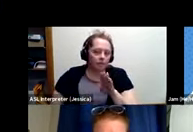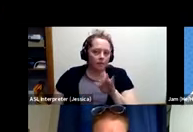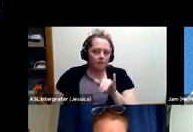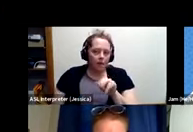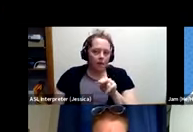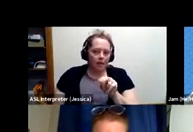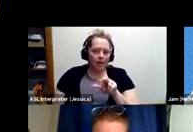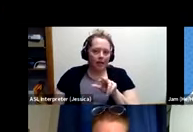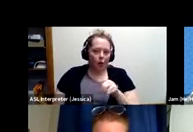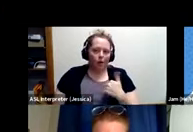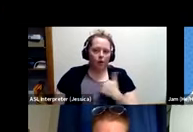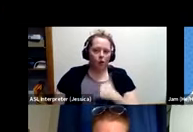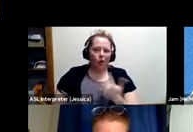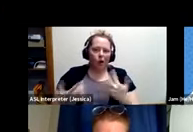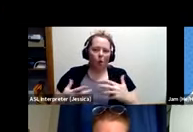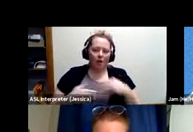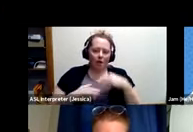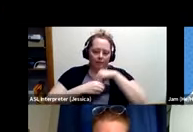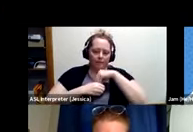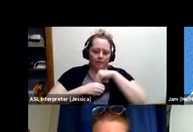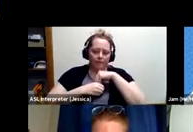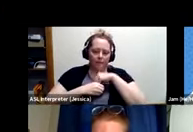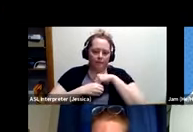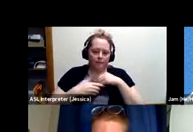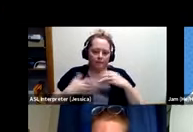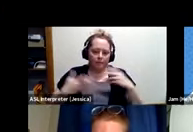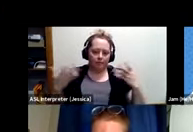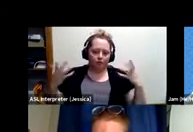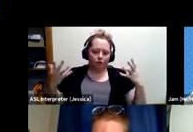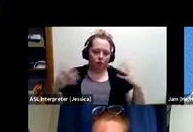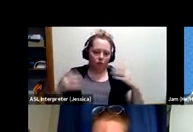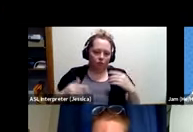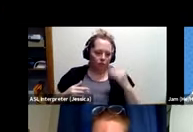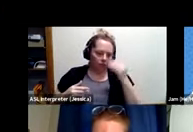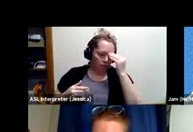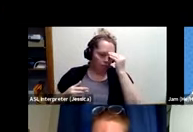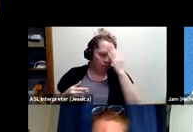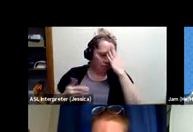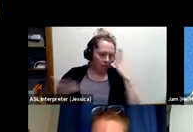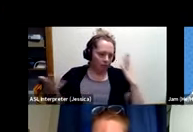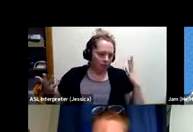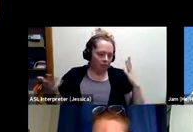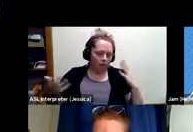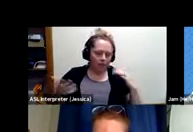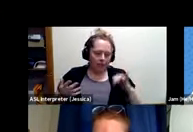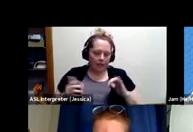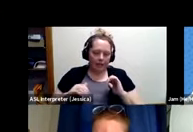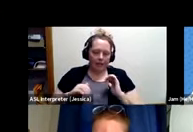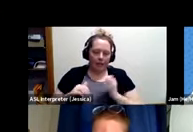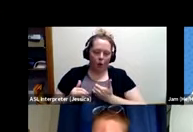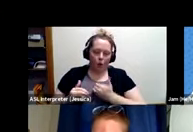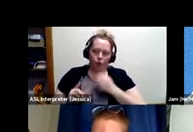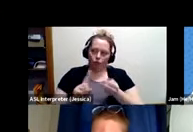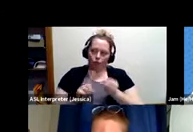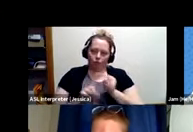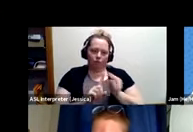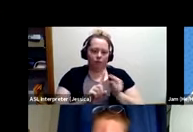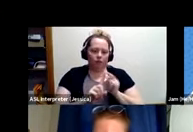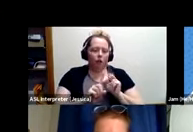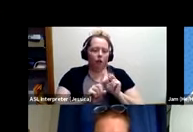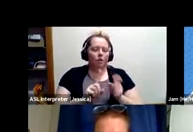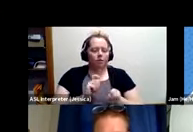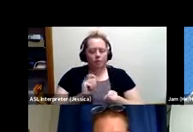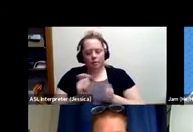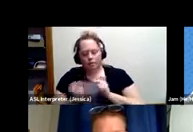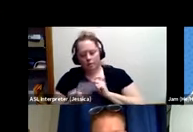lot of things that we have to sort of unlearn. And so a lot of the ways we relate to people are gendered. So even